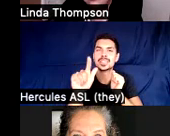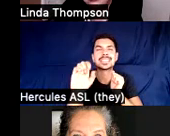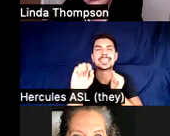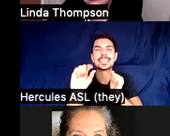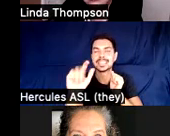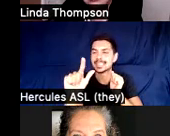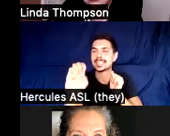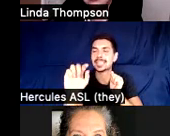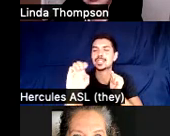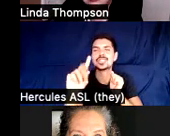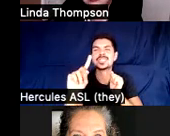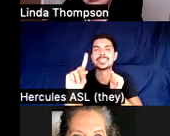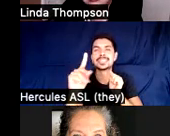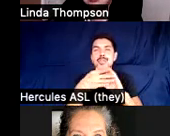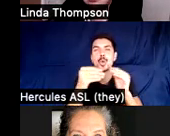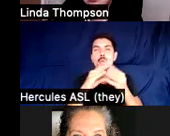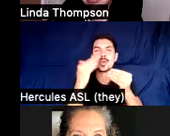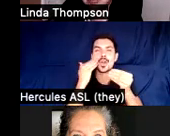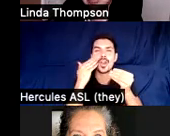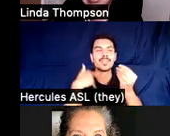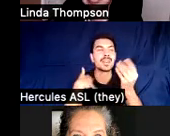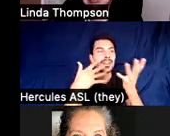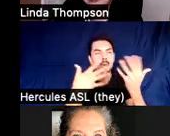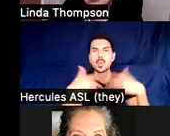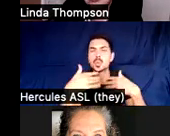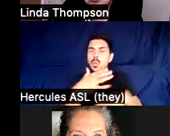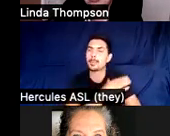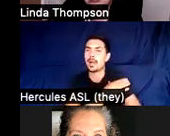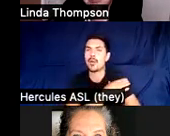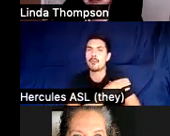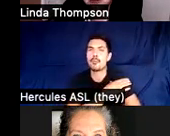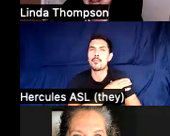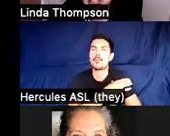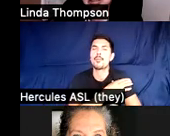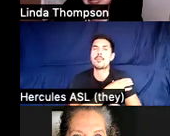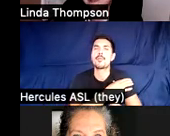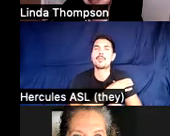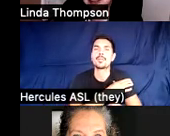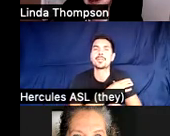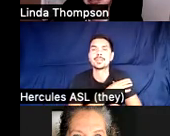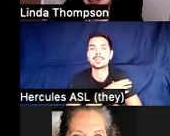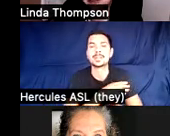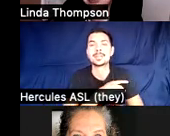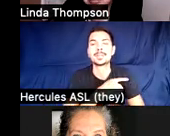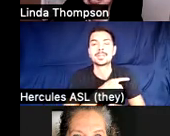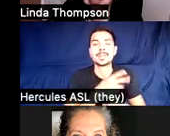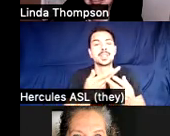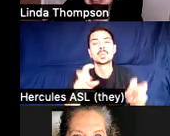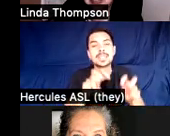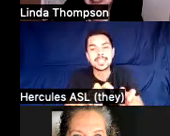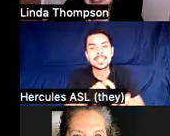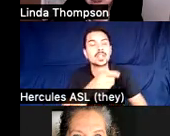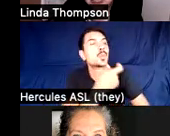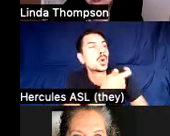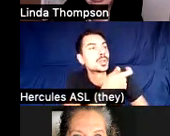be a really, just to sit down and watch it and see what are people watching, and then how can I relate to any